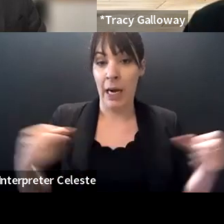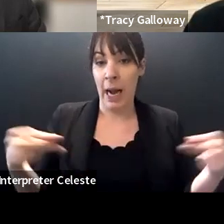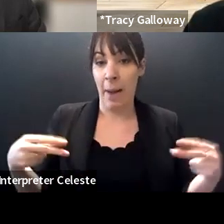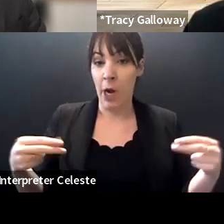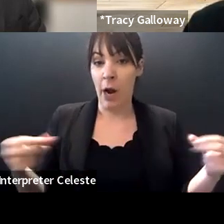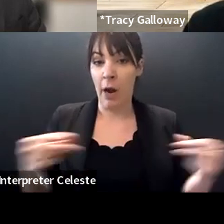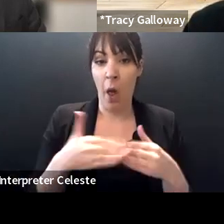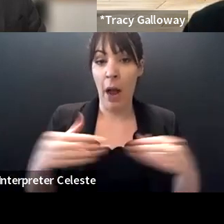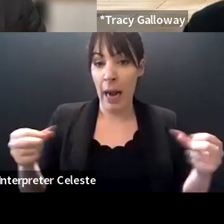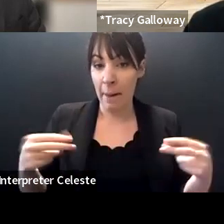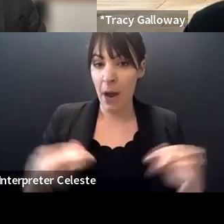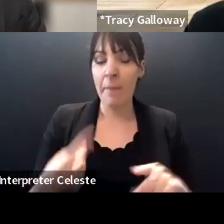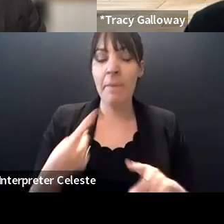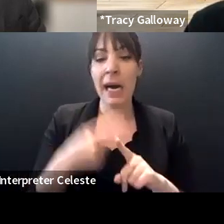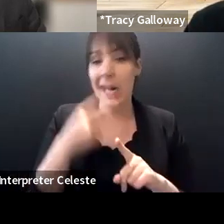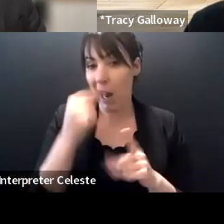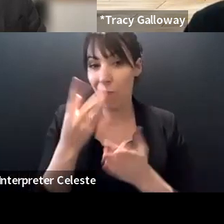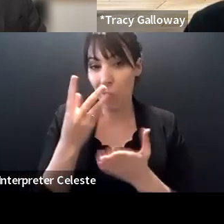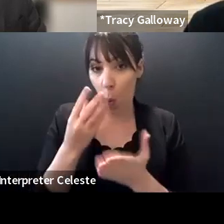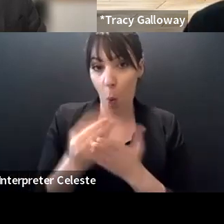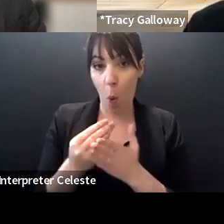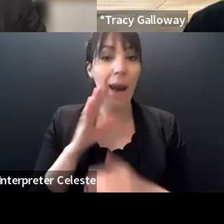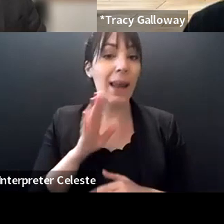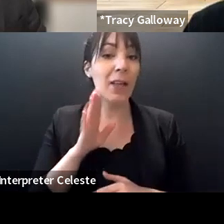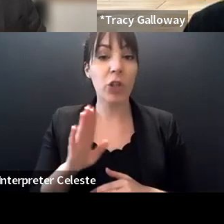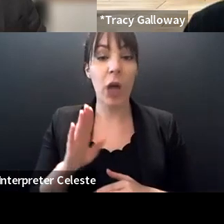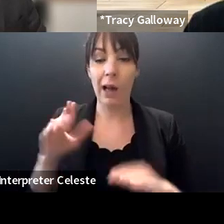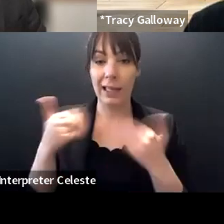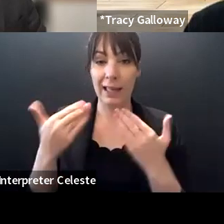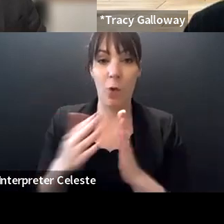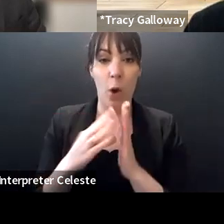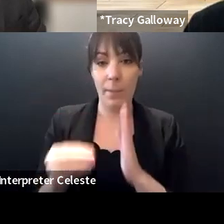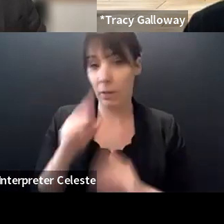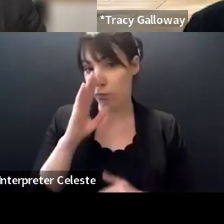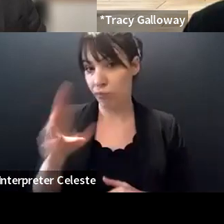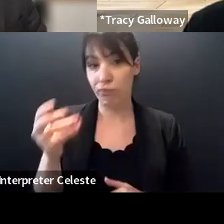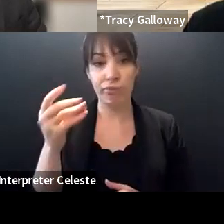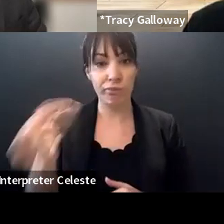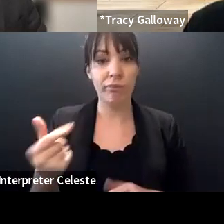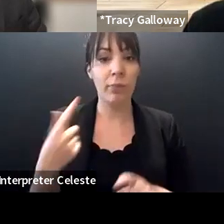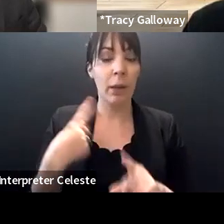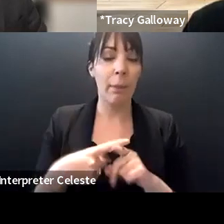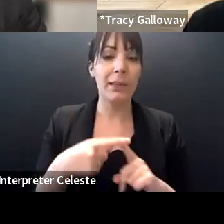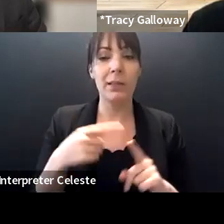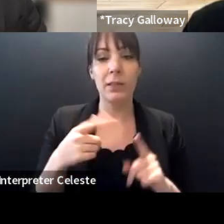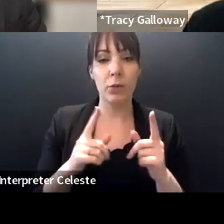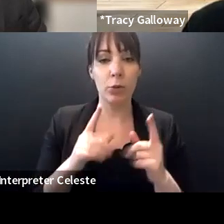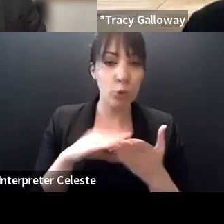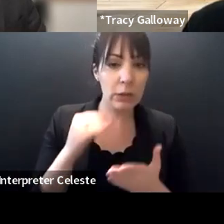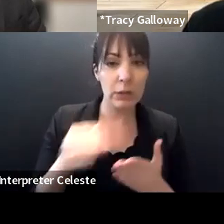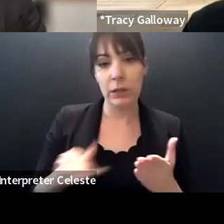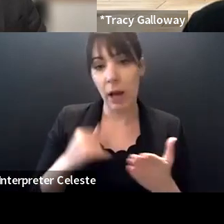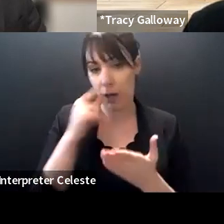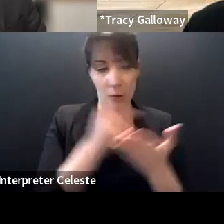video recordings of lectures, interaction between peers, interaction between students and staff as